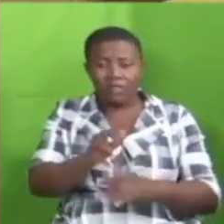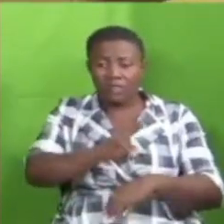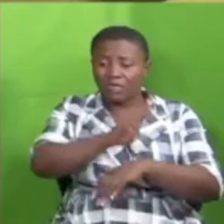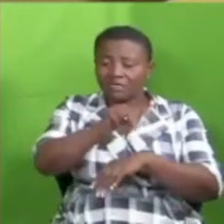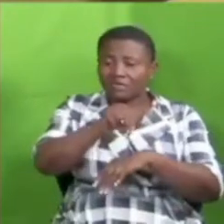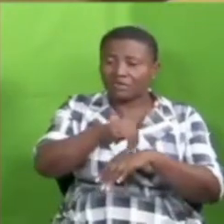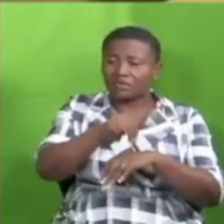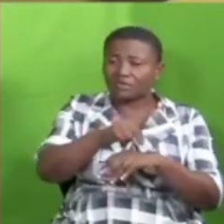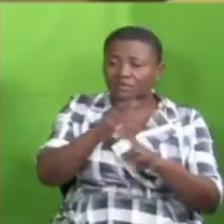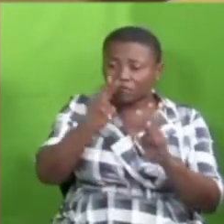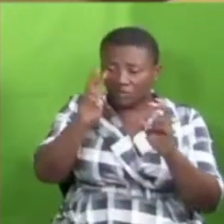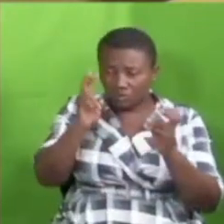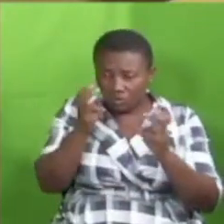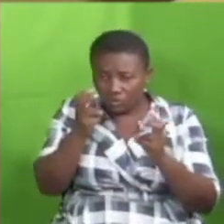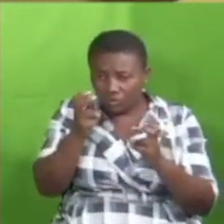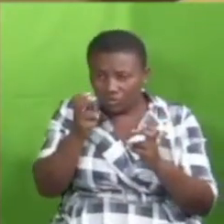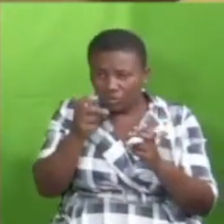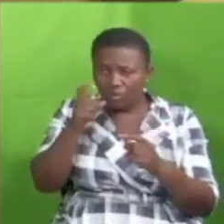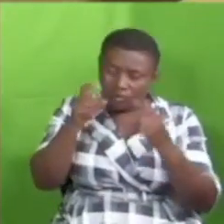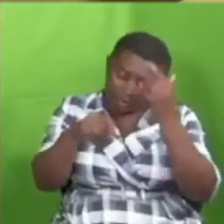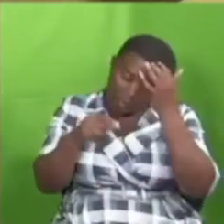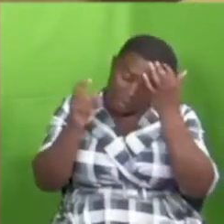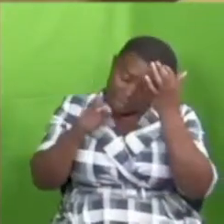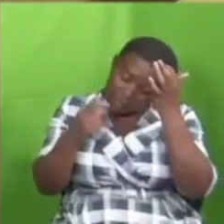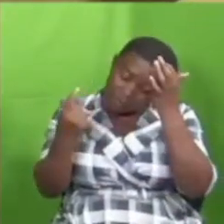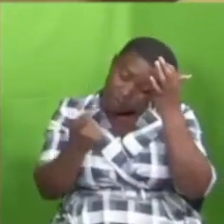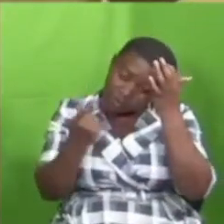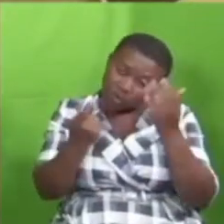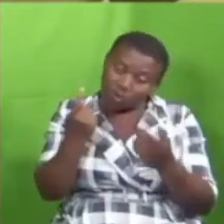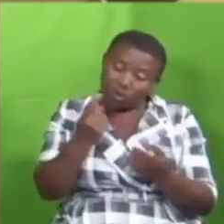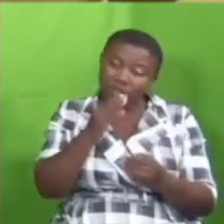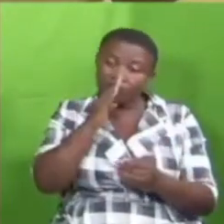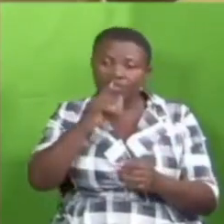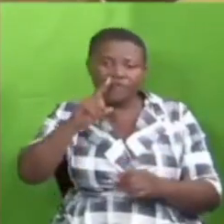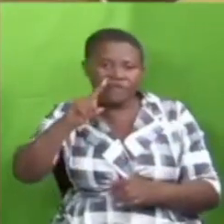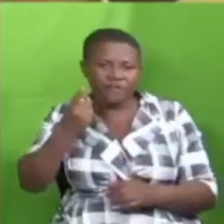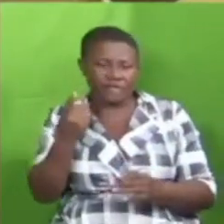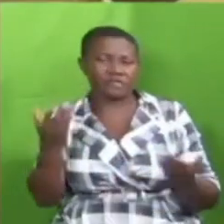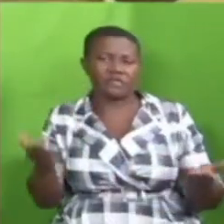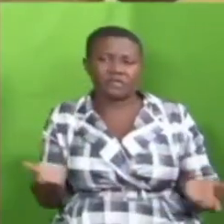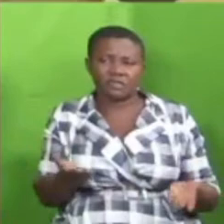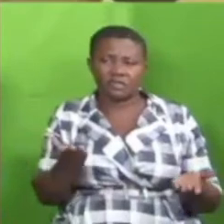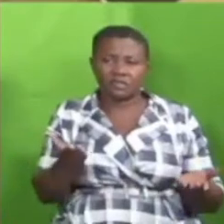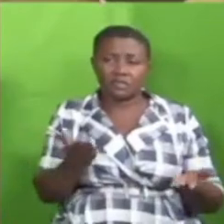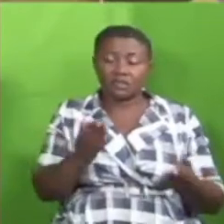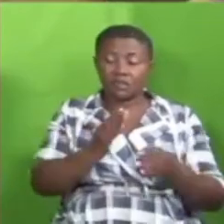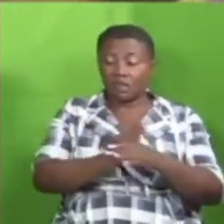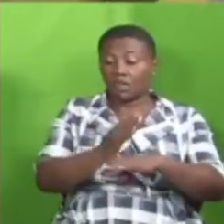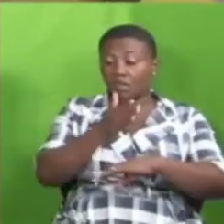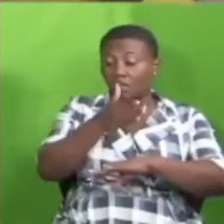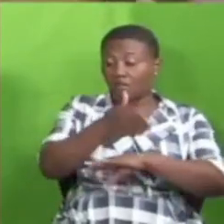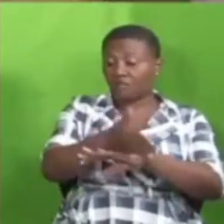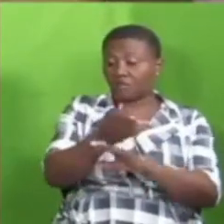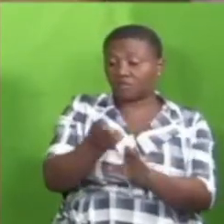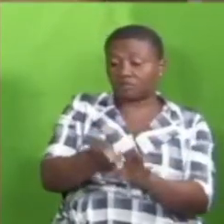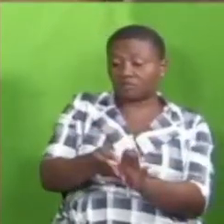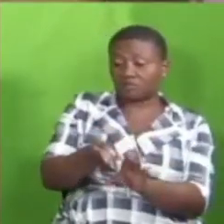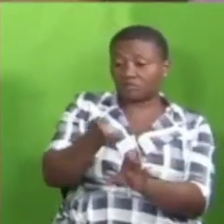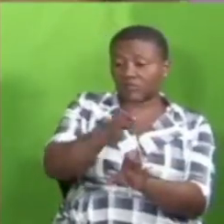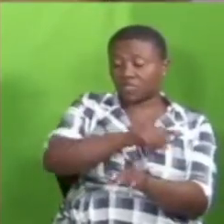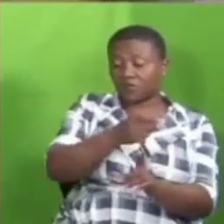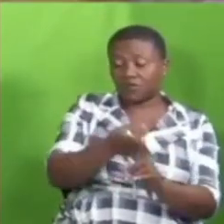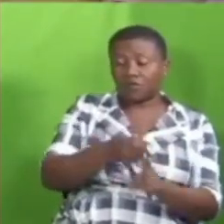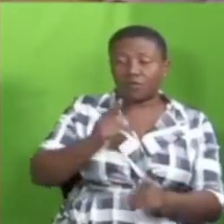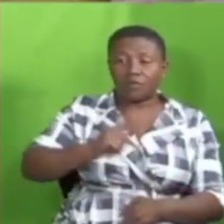issues should come as paramount as anything else in this House. But after you've exited, after you've